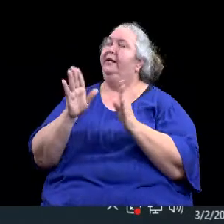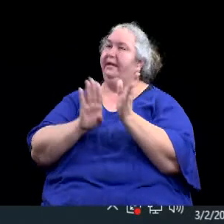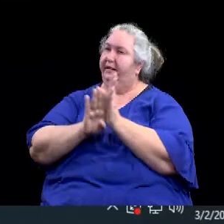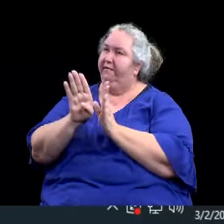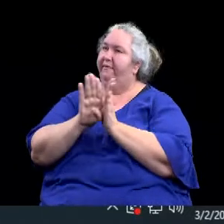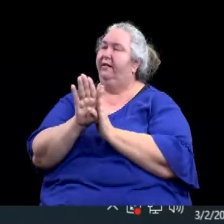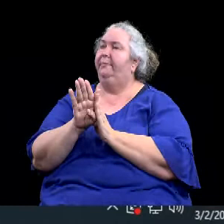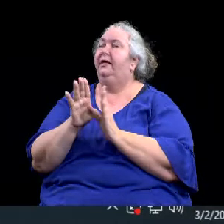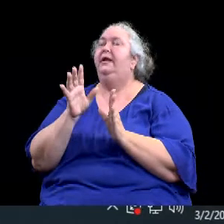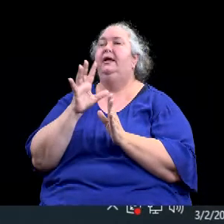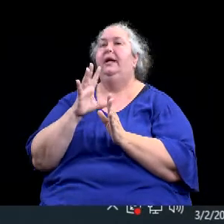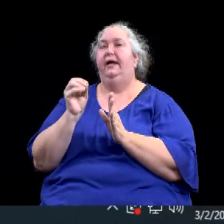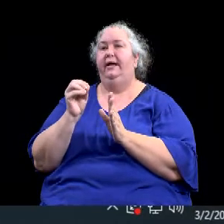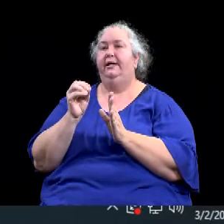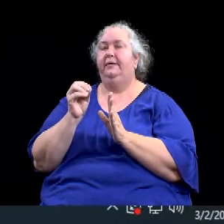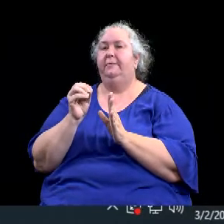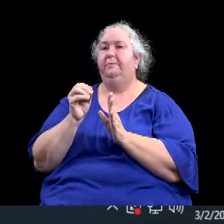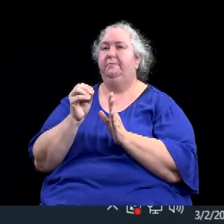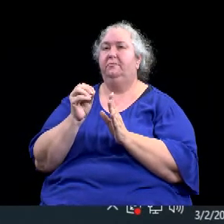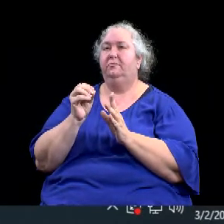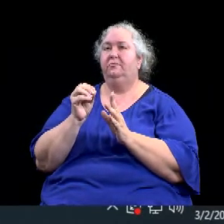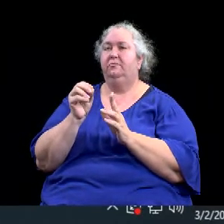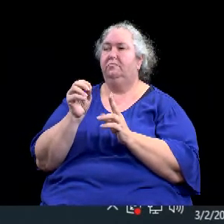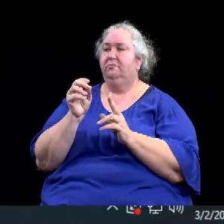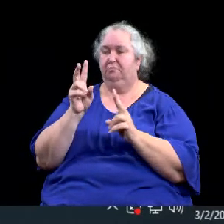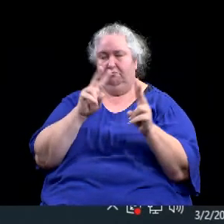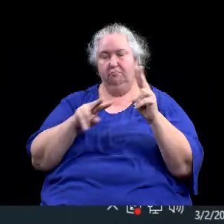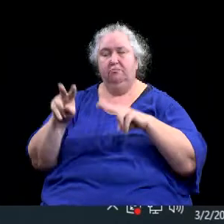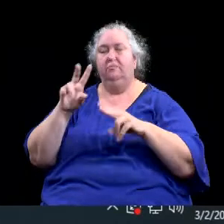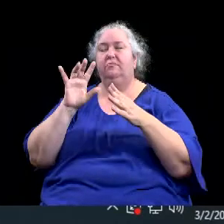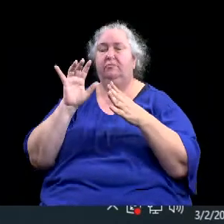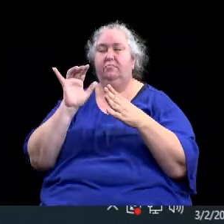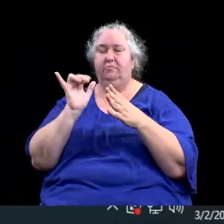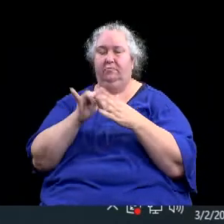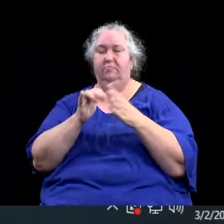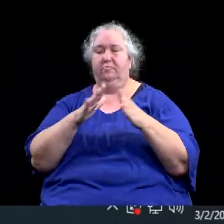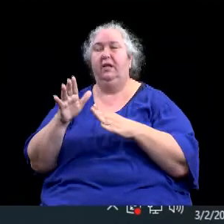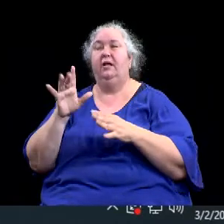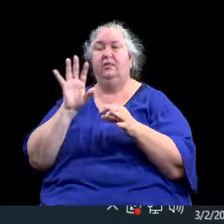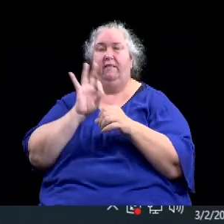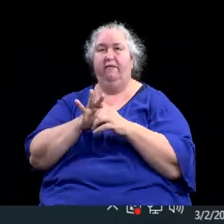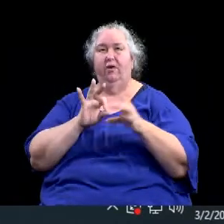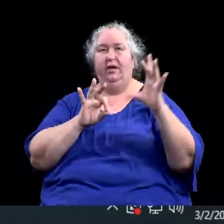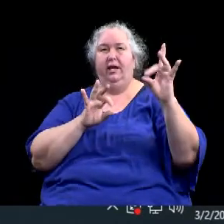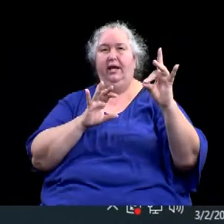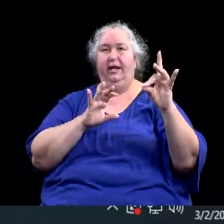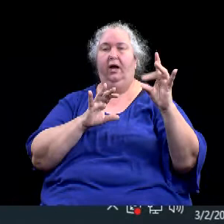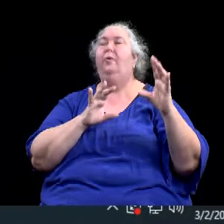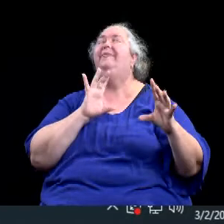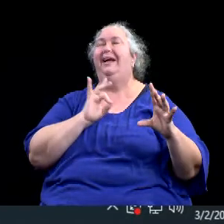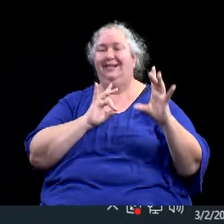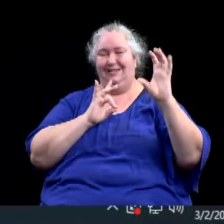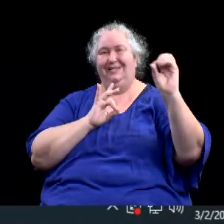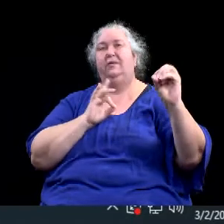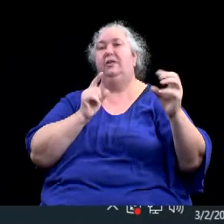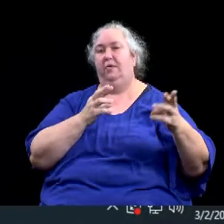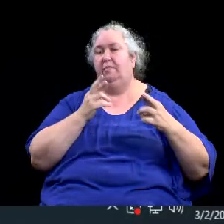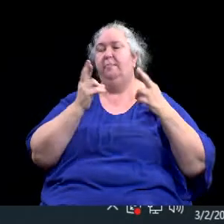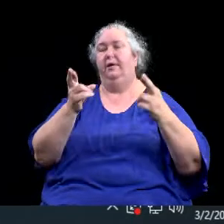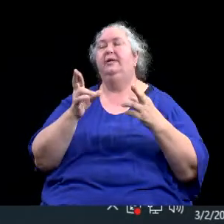Edition. By a vote of 8-0, the Plan Commission recommended that the subdivision plats and construction plans be approved.